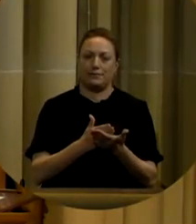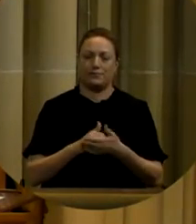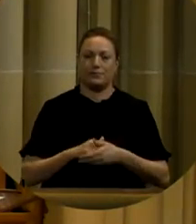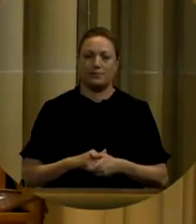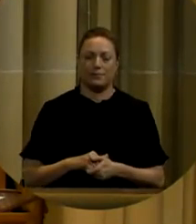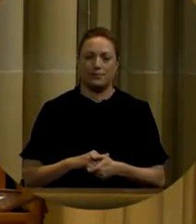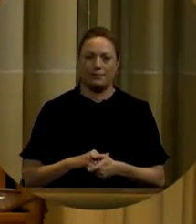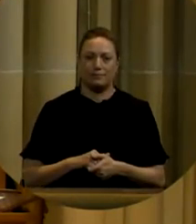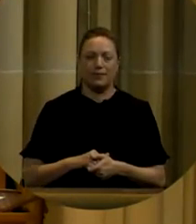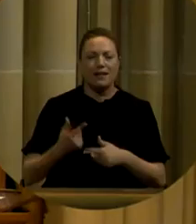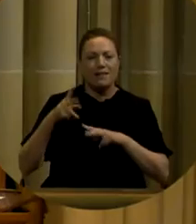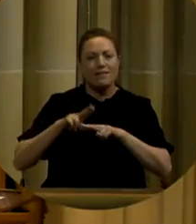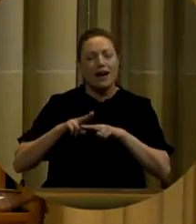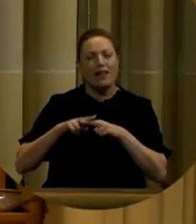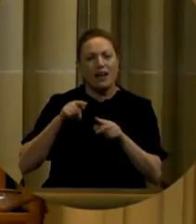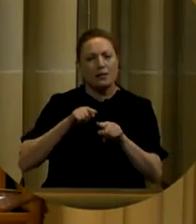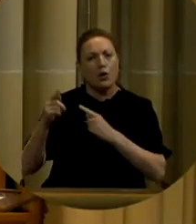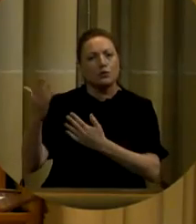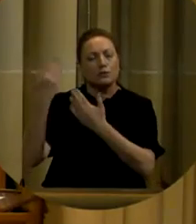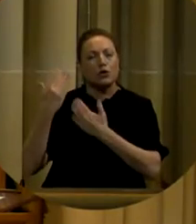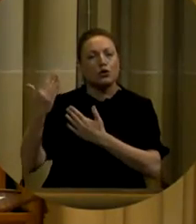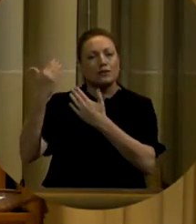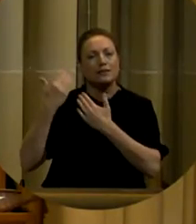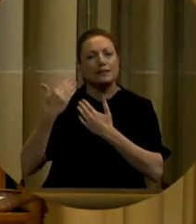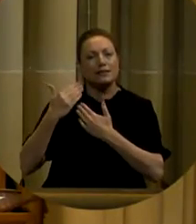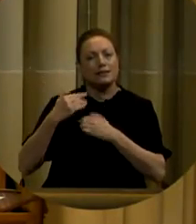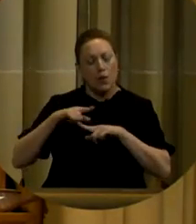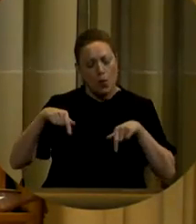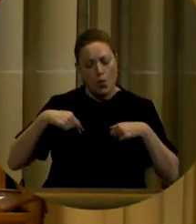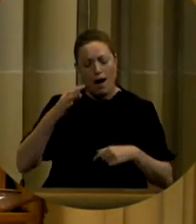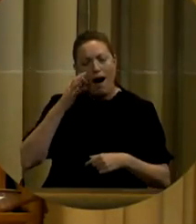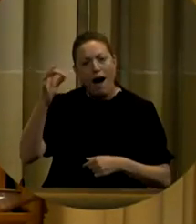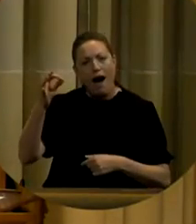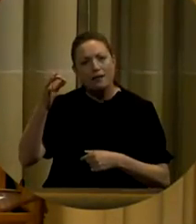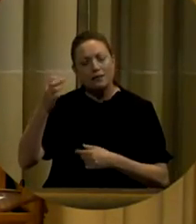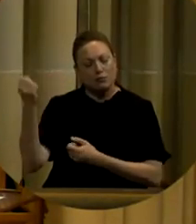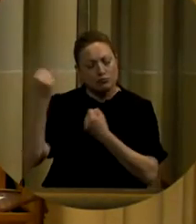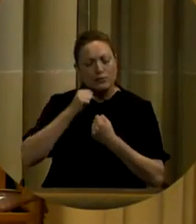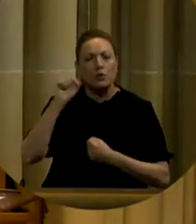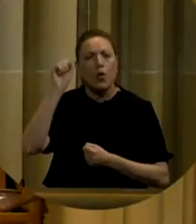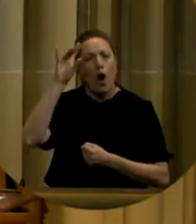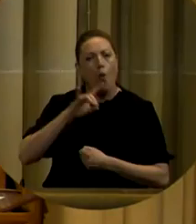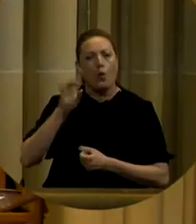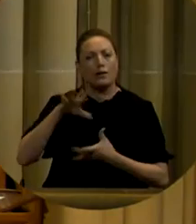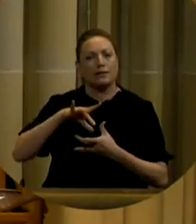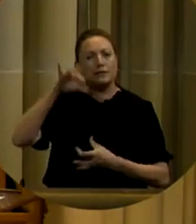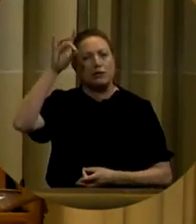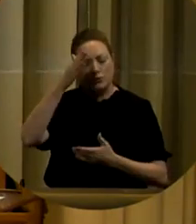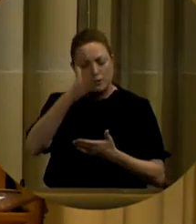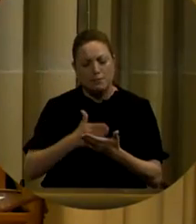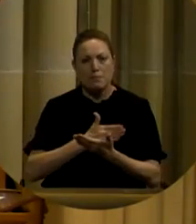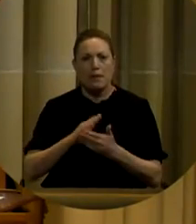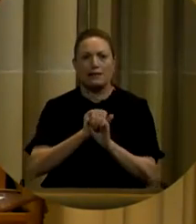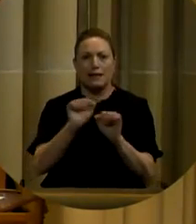Therefore, Father most merciful, we ask that you send forth your Holy Spirit to sanctify these gifts